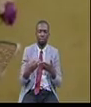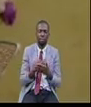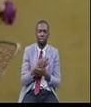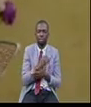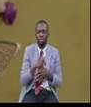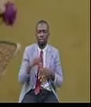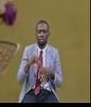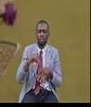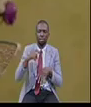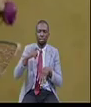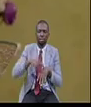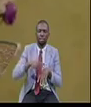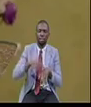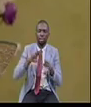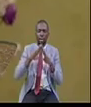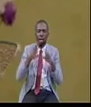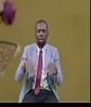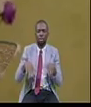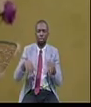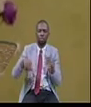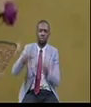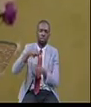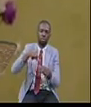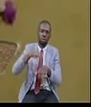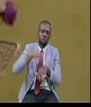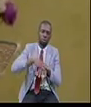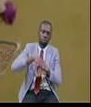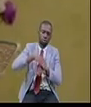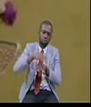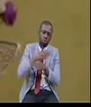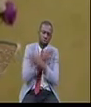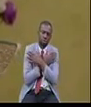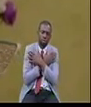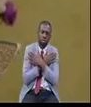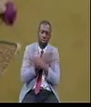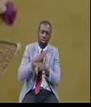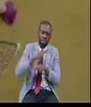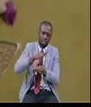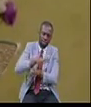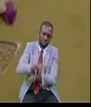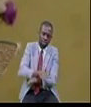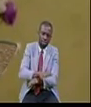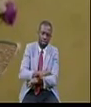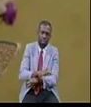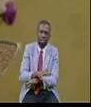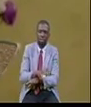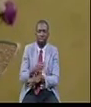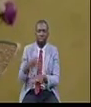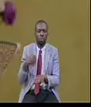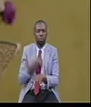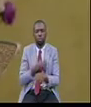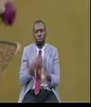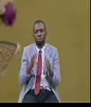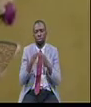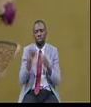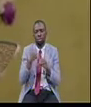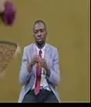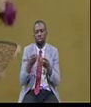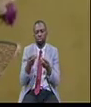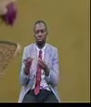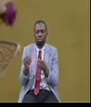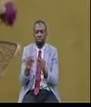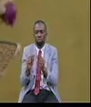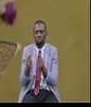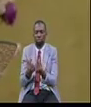House caring fellowship. On Sunday evenings, we meet in smaller units in what we call the home caring fellowship.